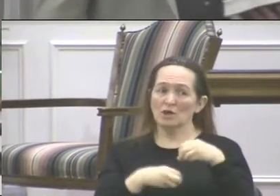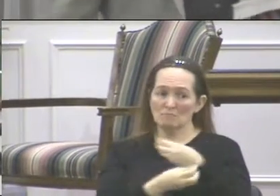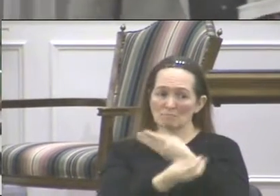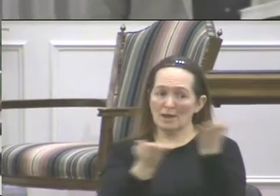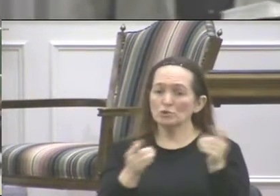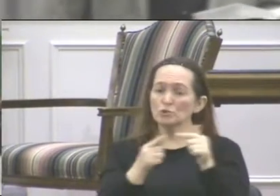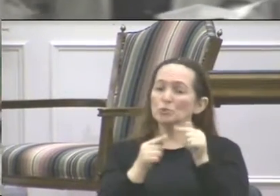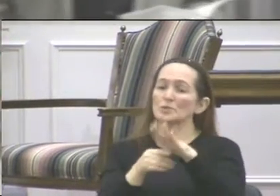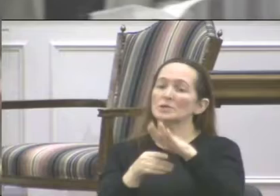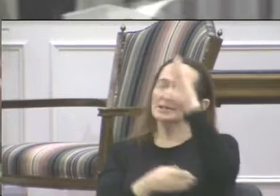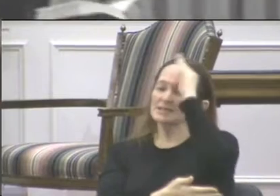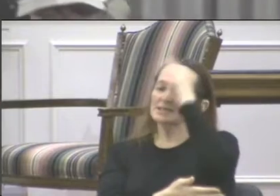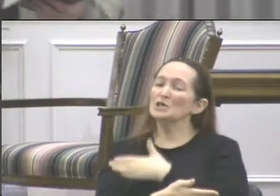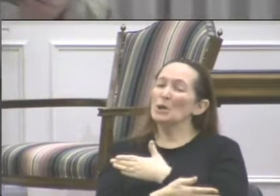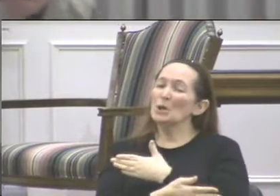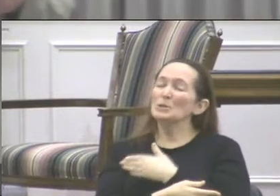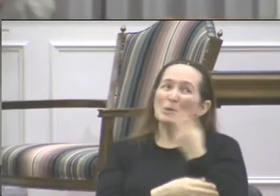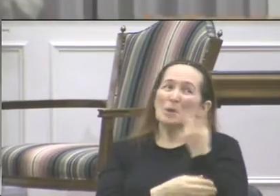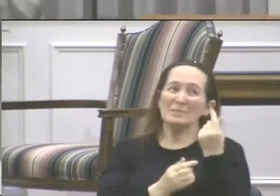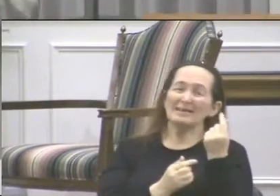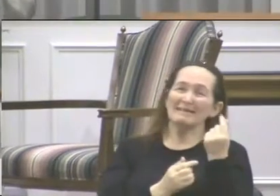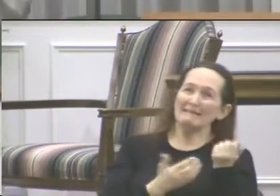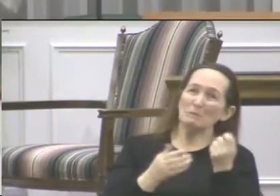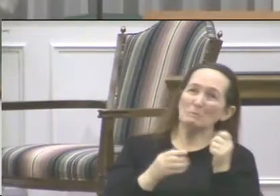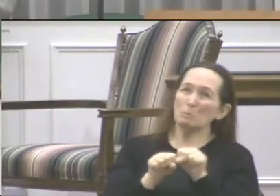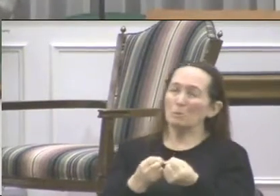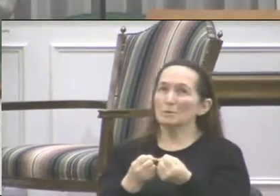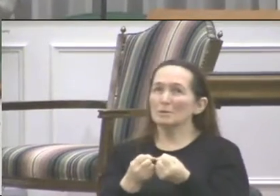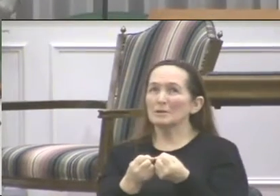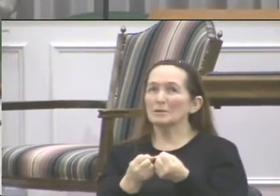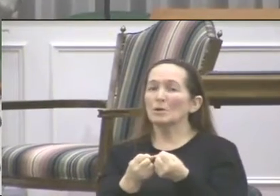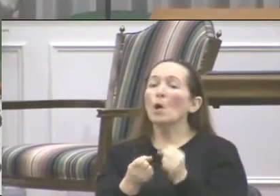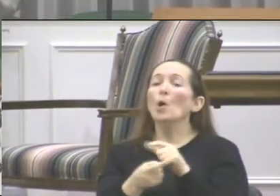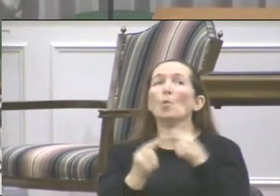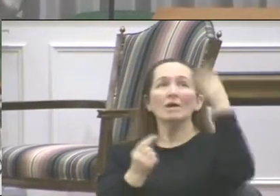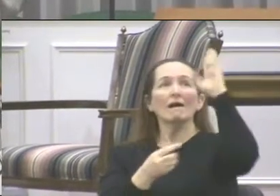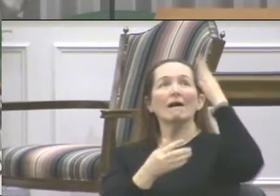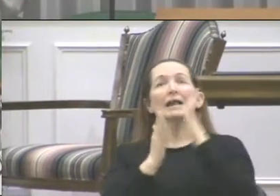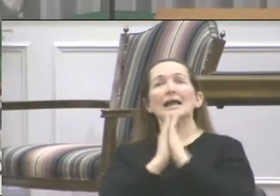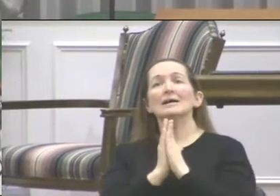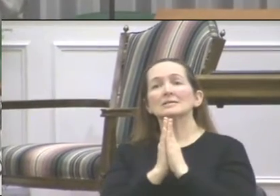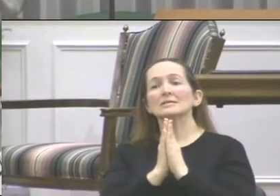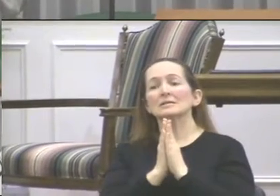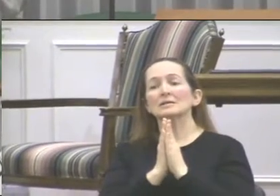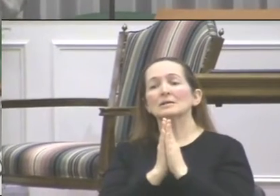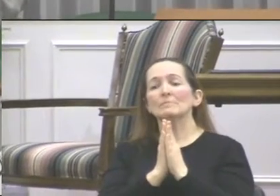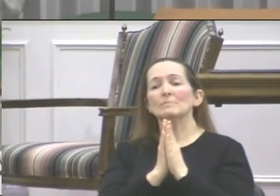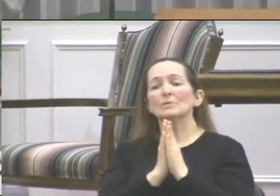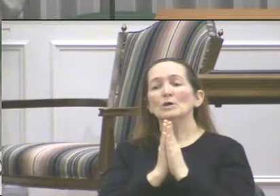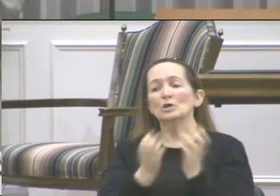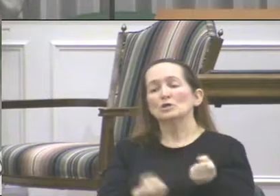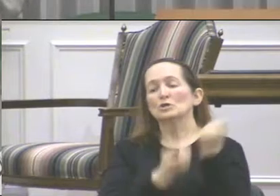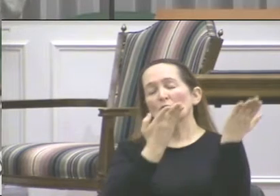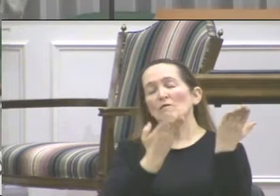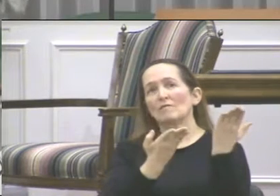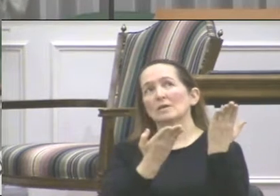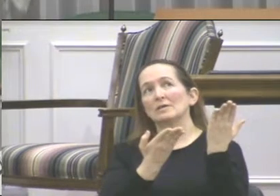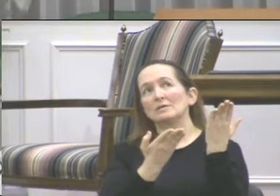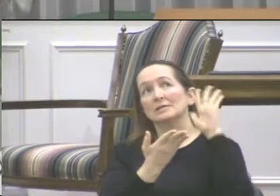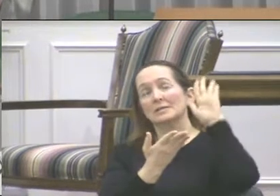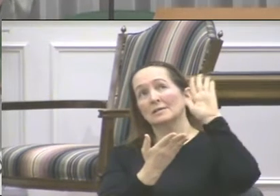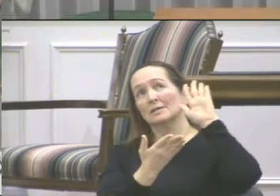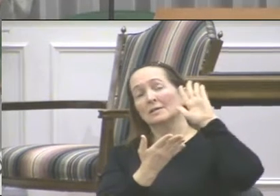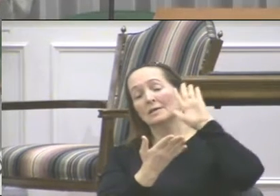bit. When God asked him to sacrifice his son, Abraham was faced with the choice of his